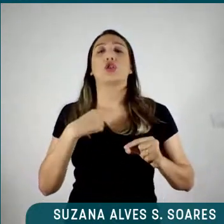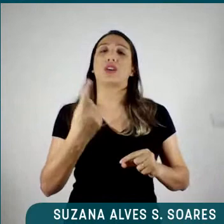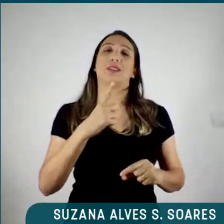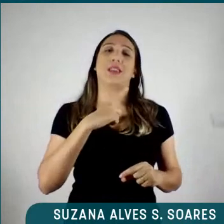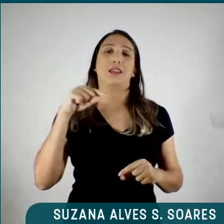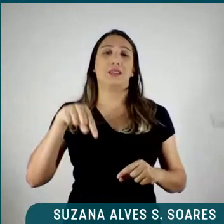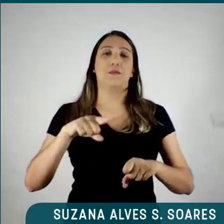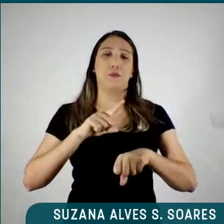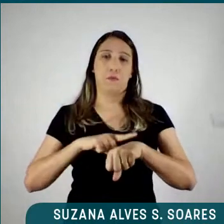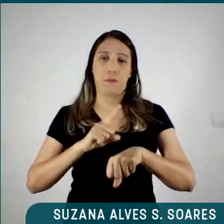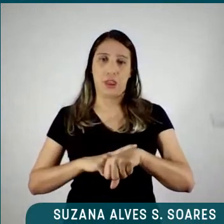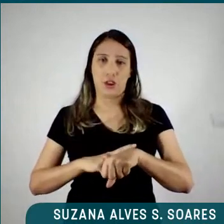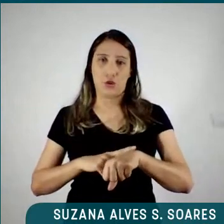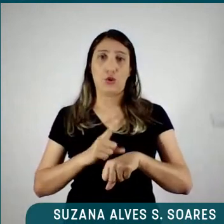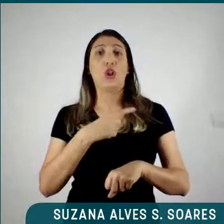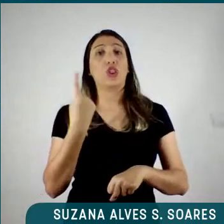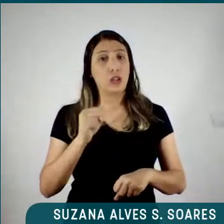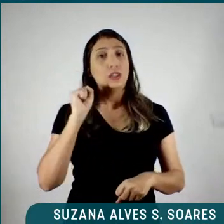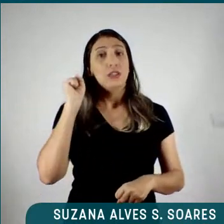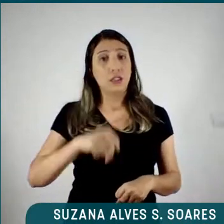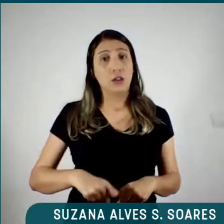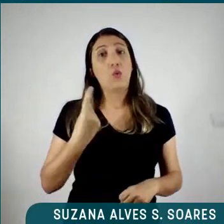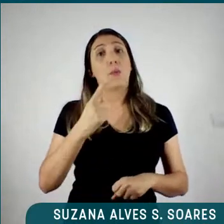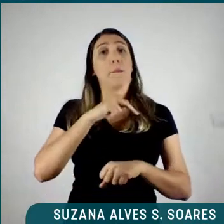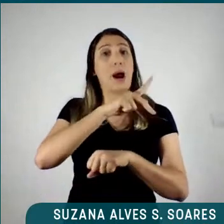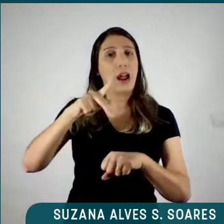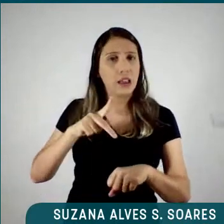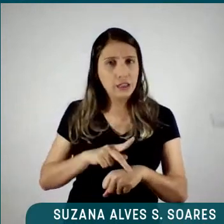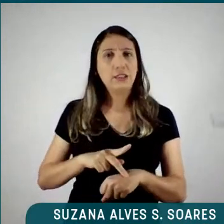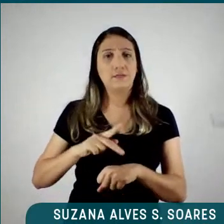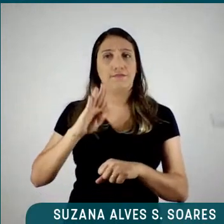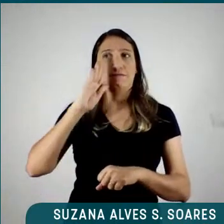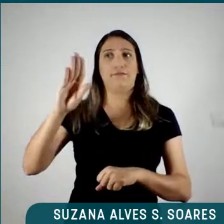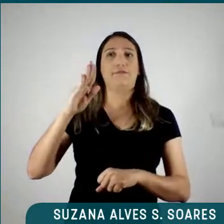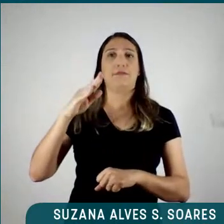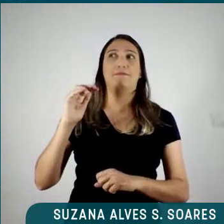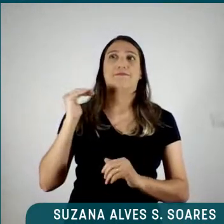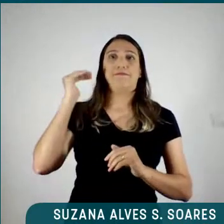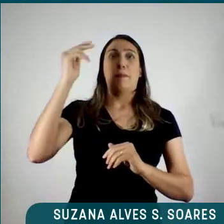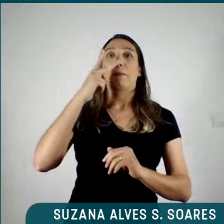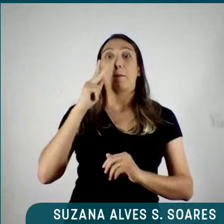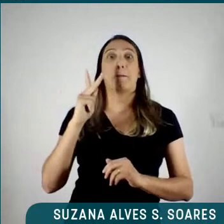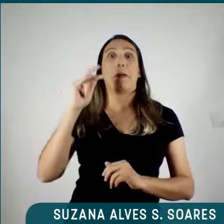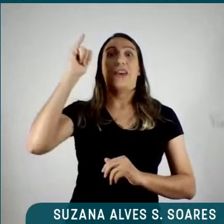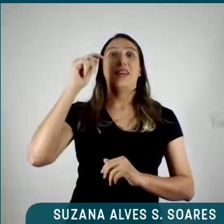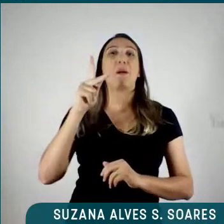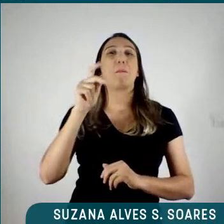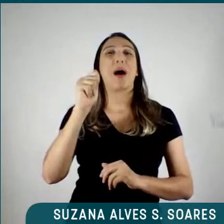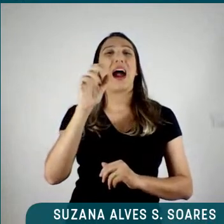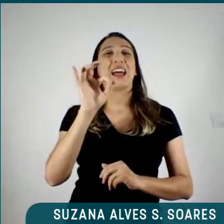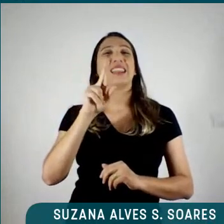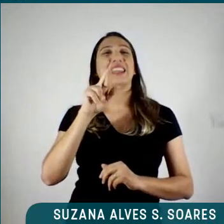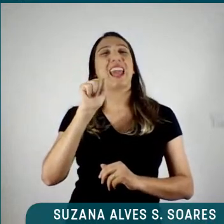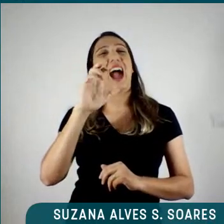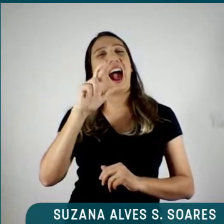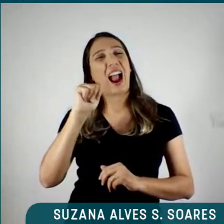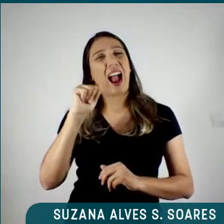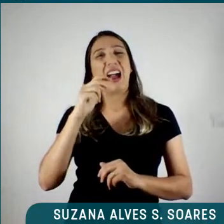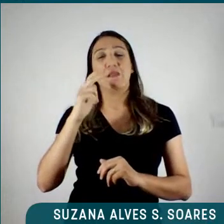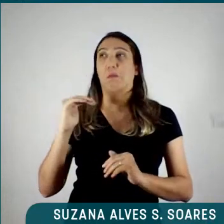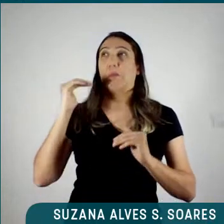one is the political archetype that we live in Brazil at the moment. We come in Brazil from a